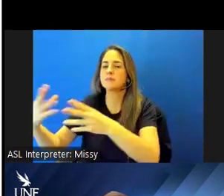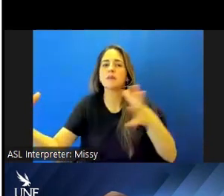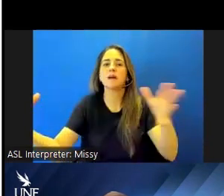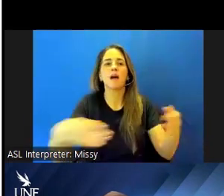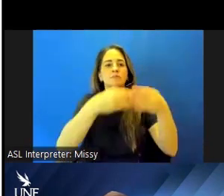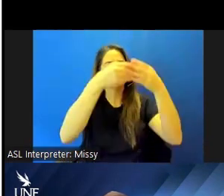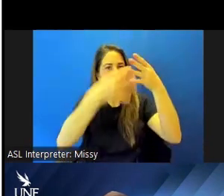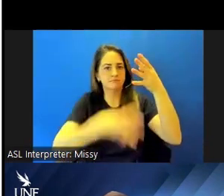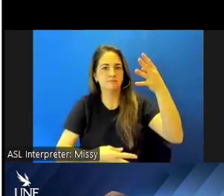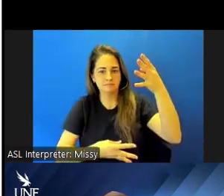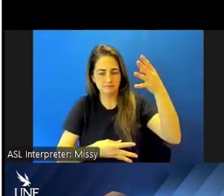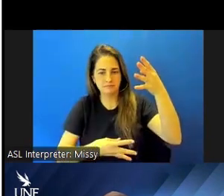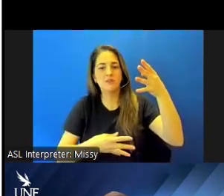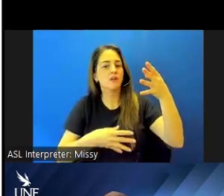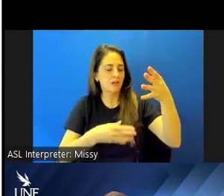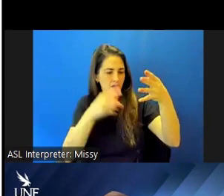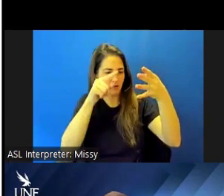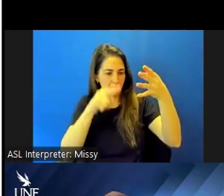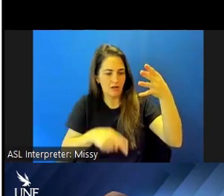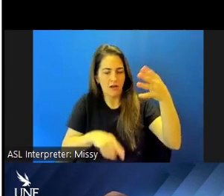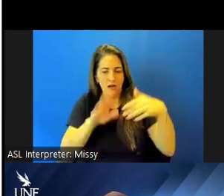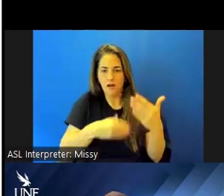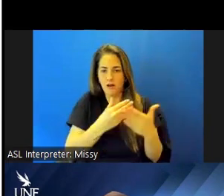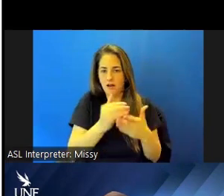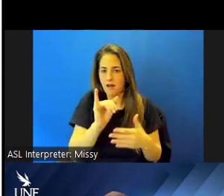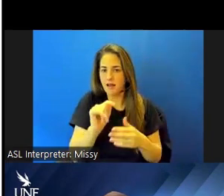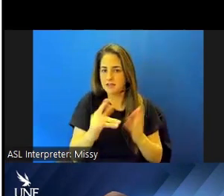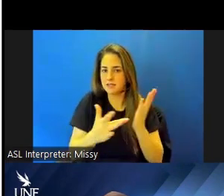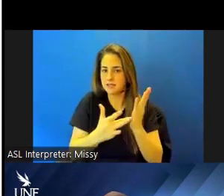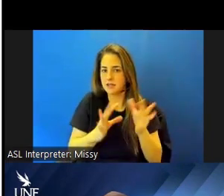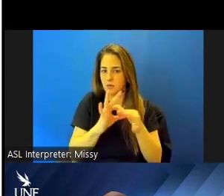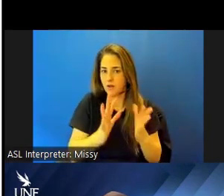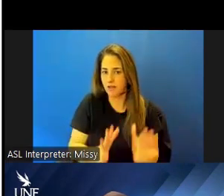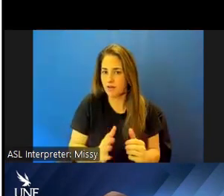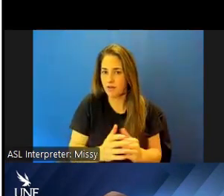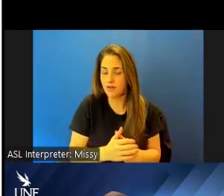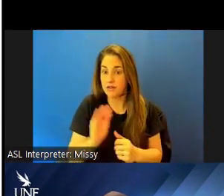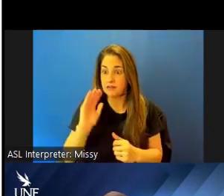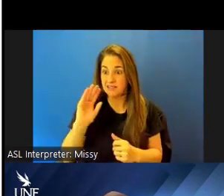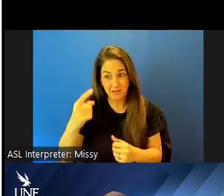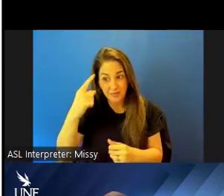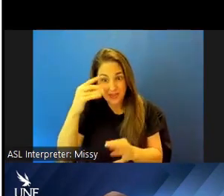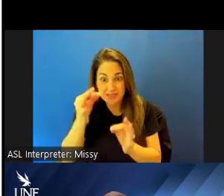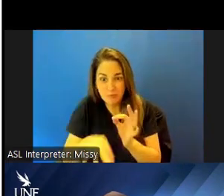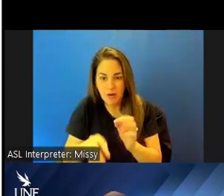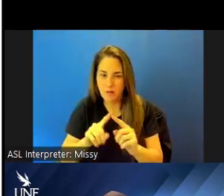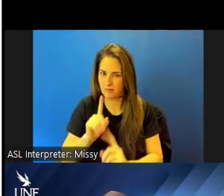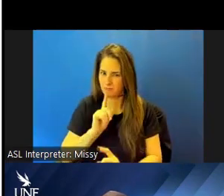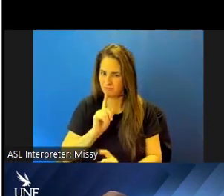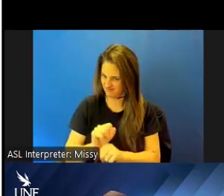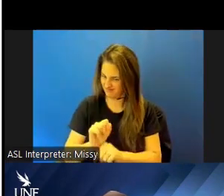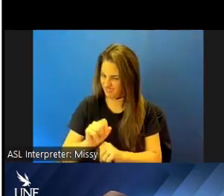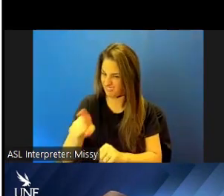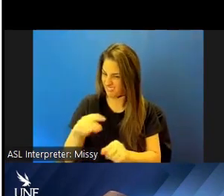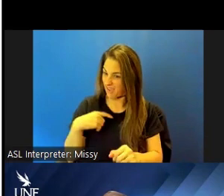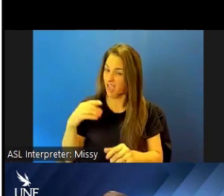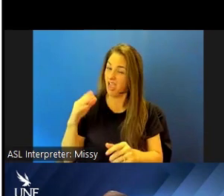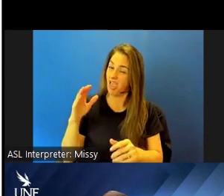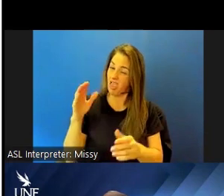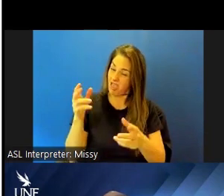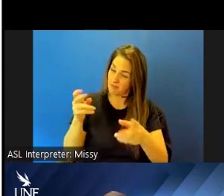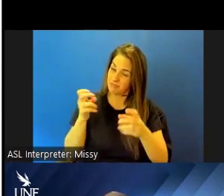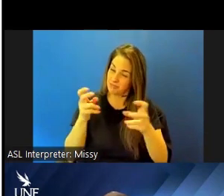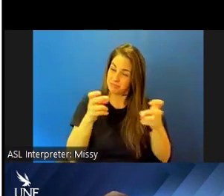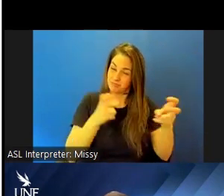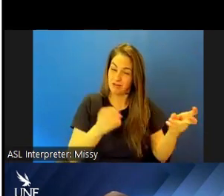who's coordinating that work. And that may seem like a simple step, but getting 34 unique colleges to